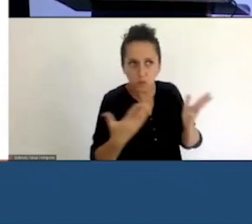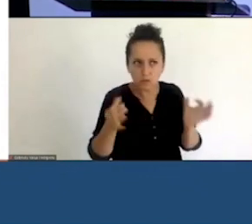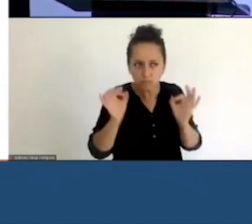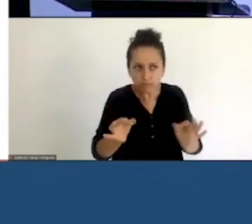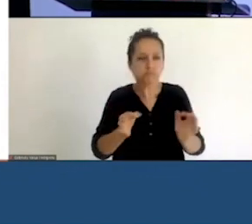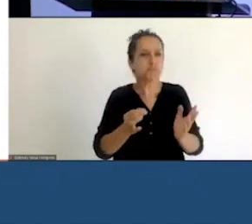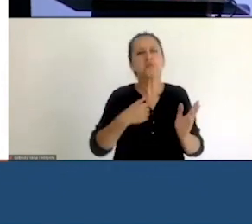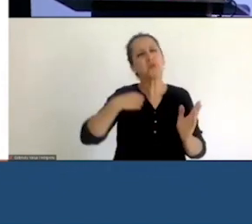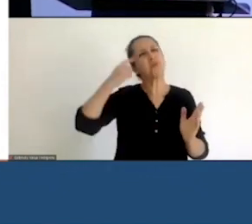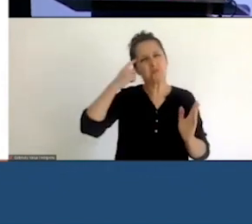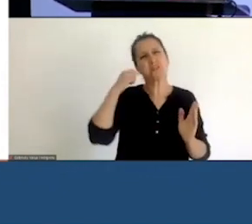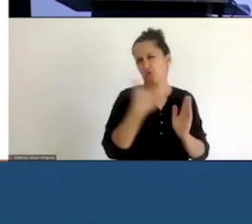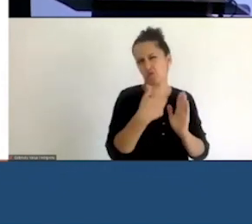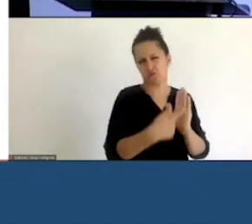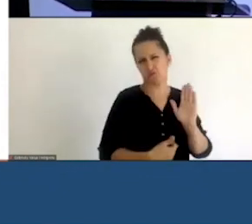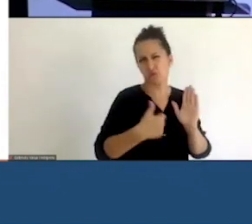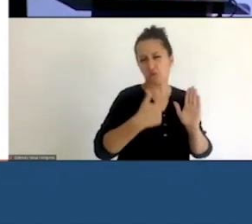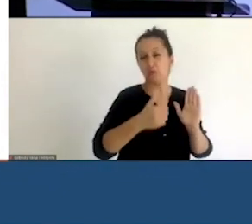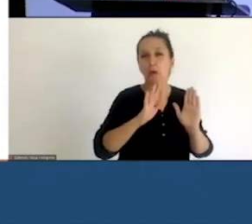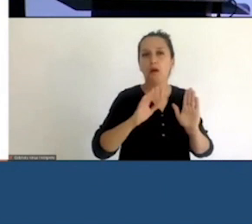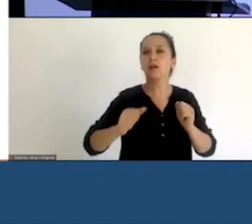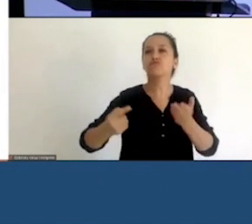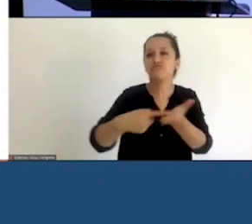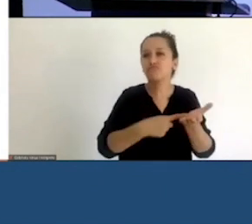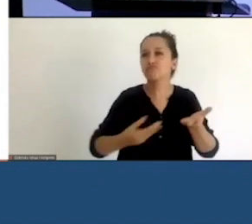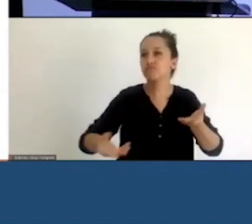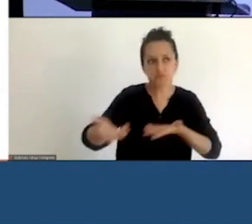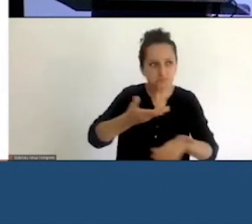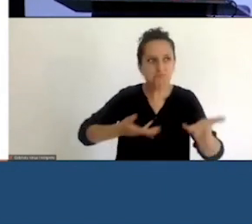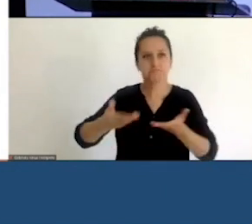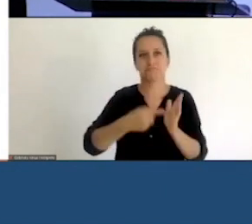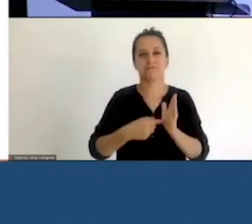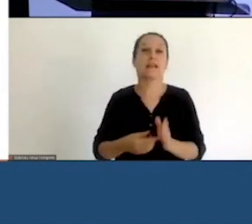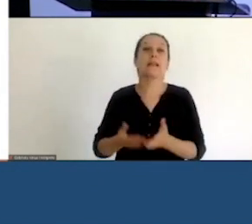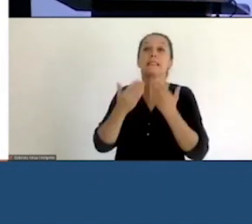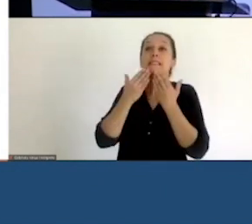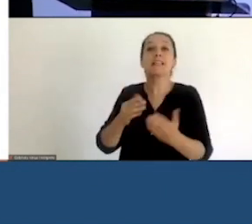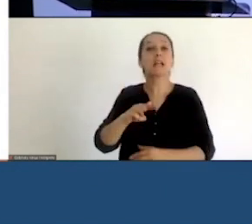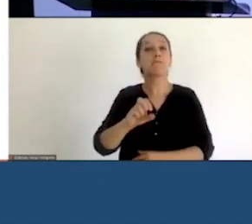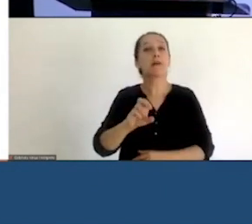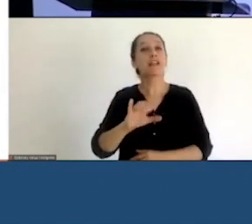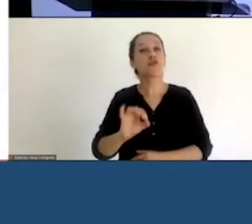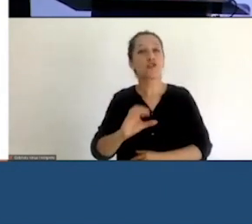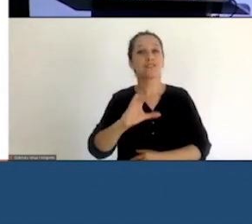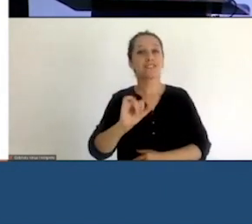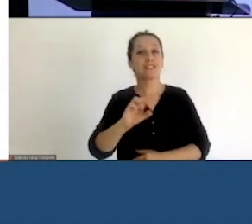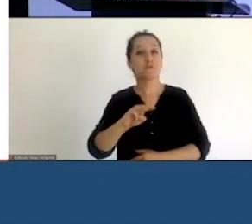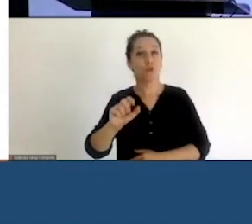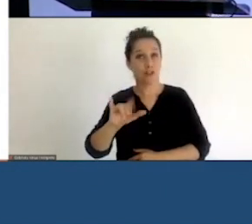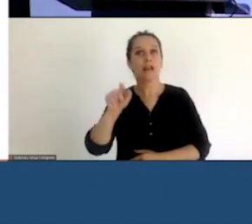out. Uh, we have tried our best. And I want to thank Mario Chimoli, who helped me coordinate this